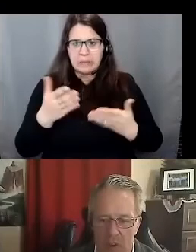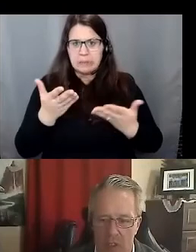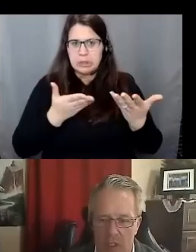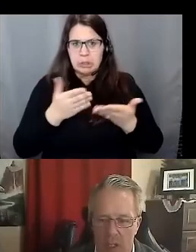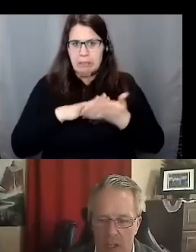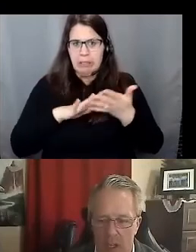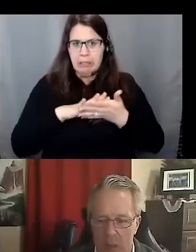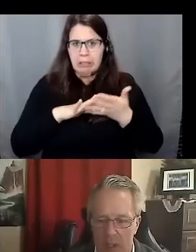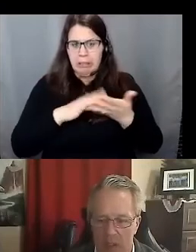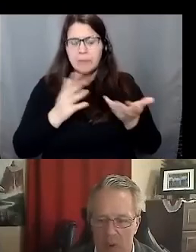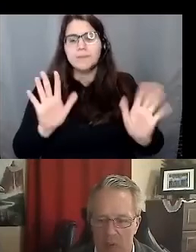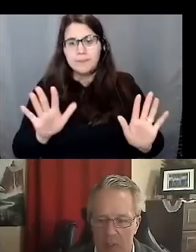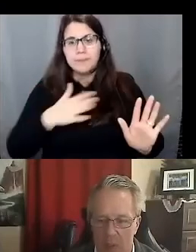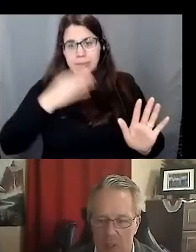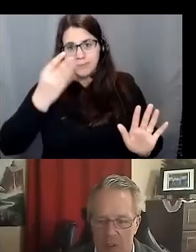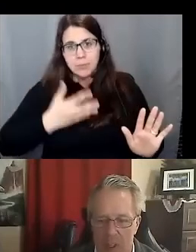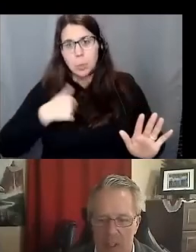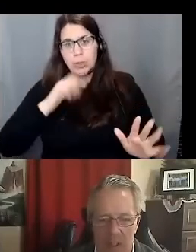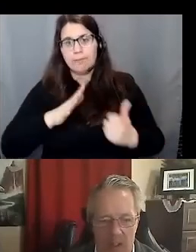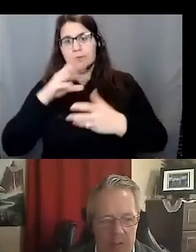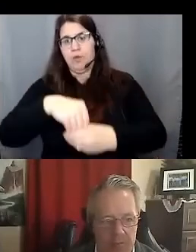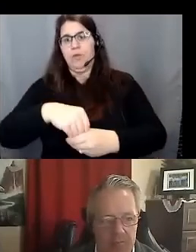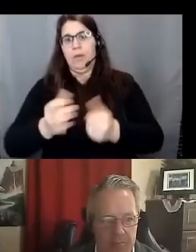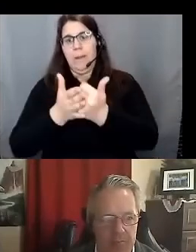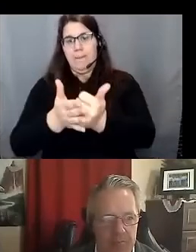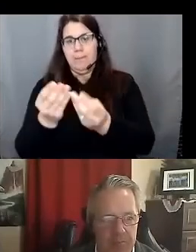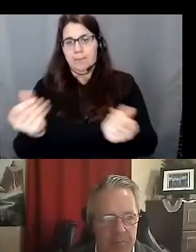us know and we can get involved to help you get those taken care of.